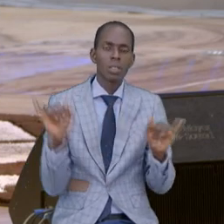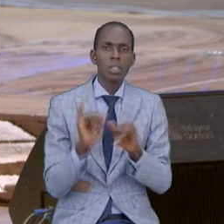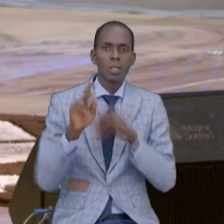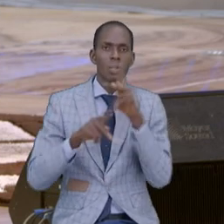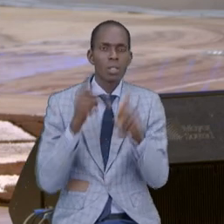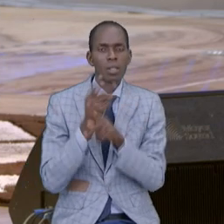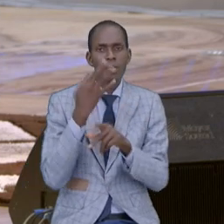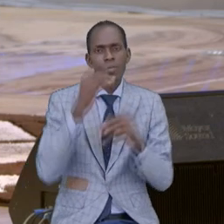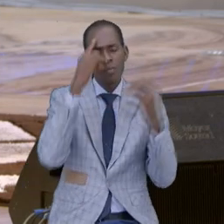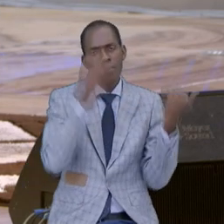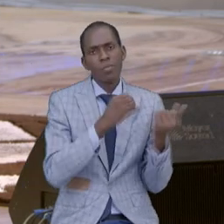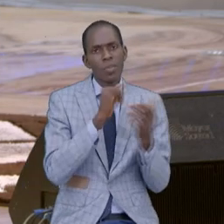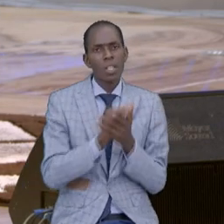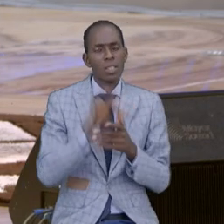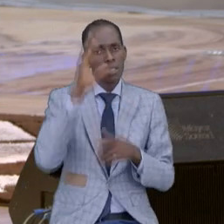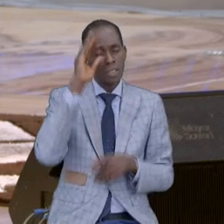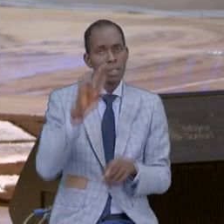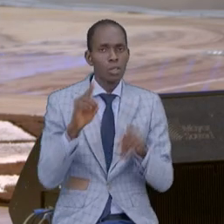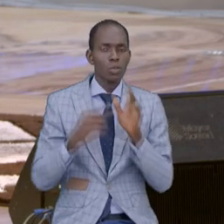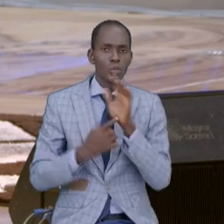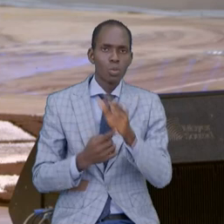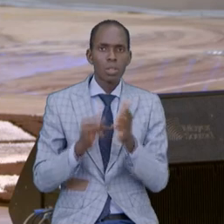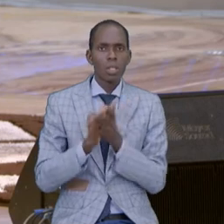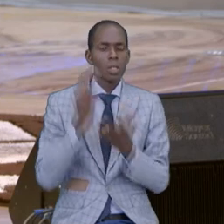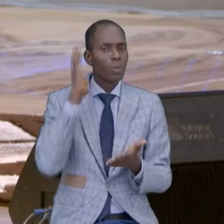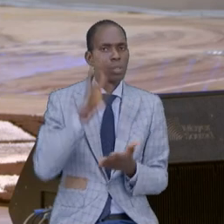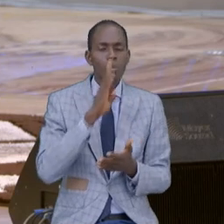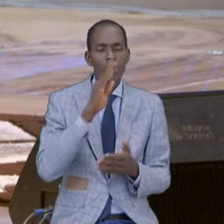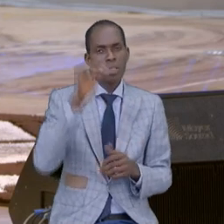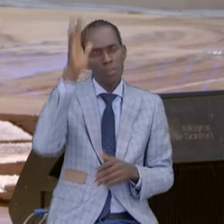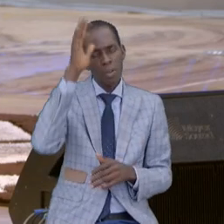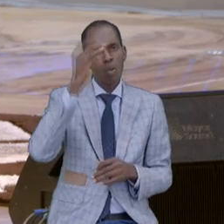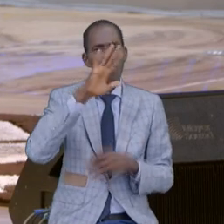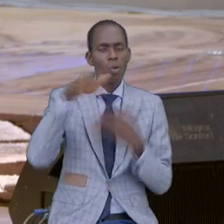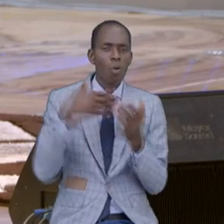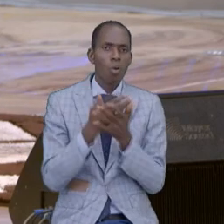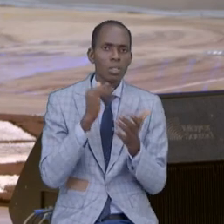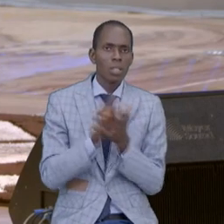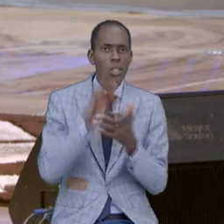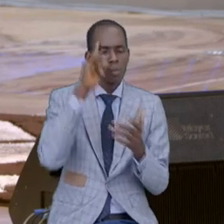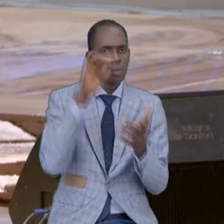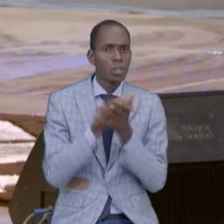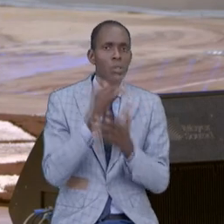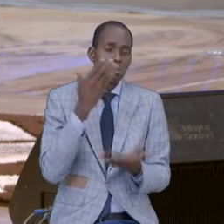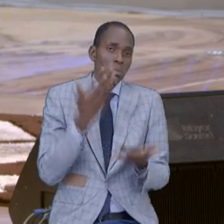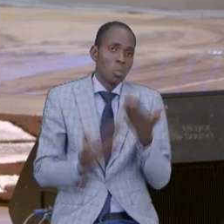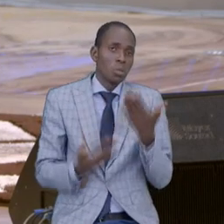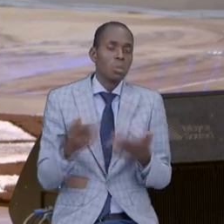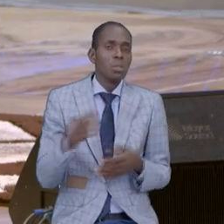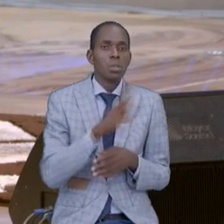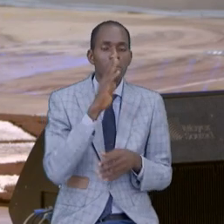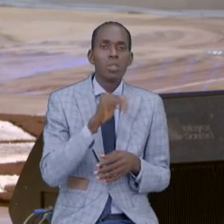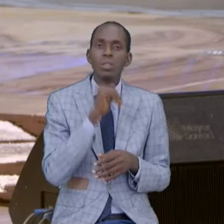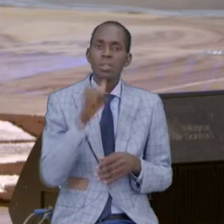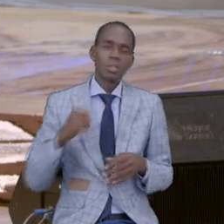he manifested, that he might be the father of all them that believe, though they be not circumcised.